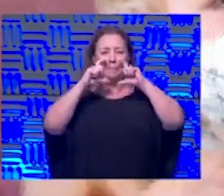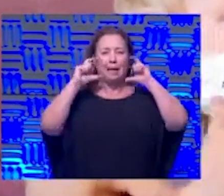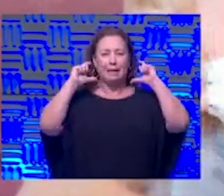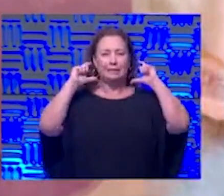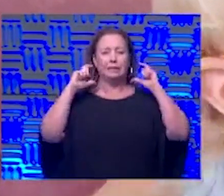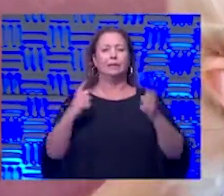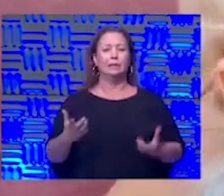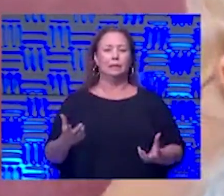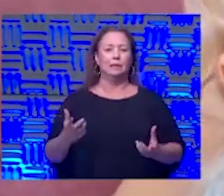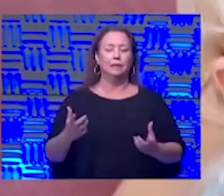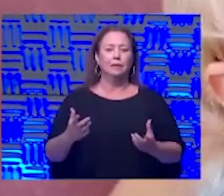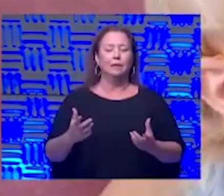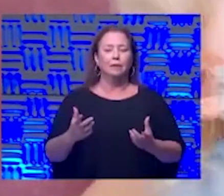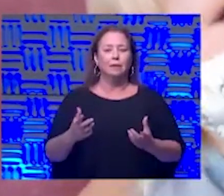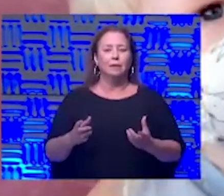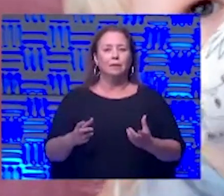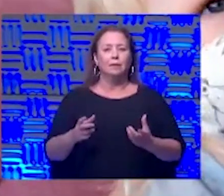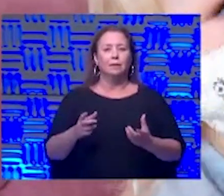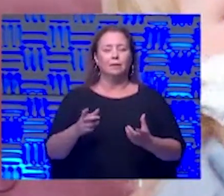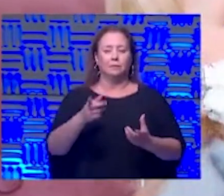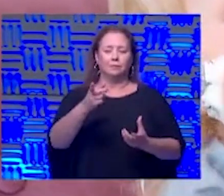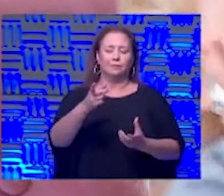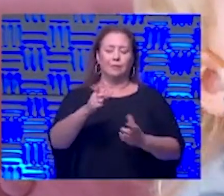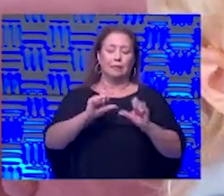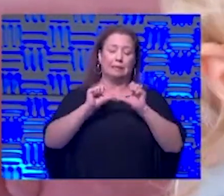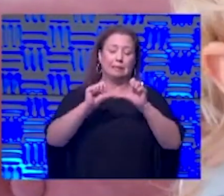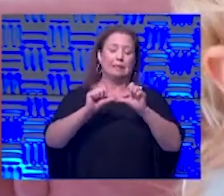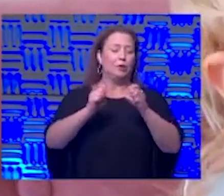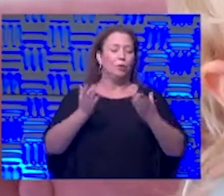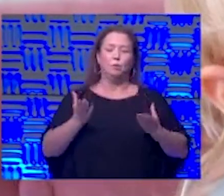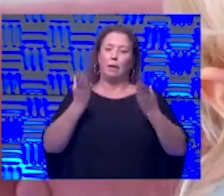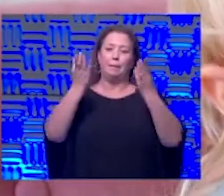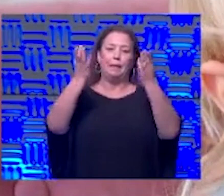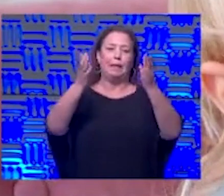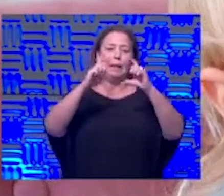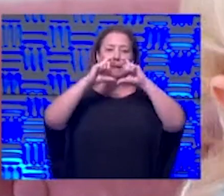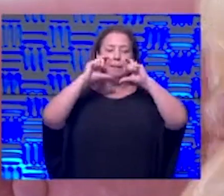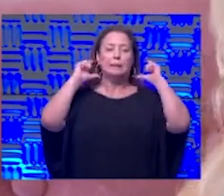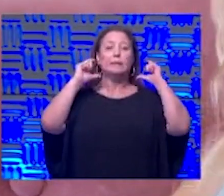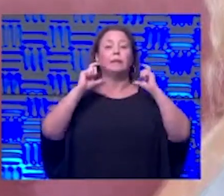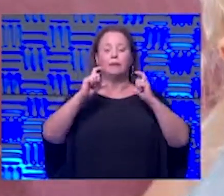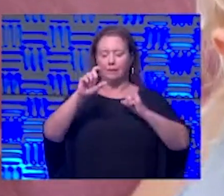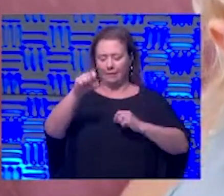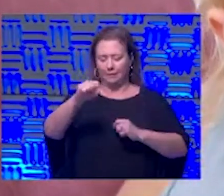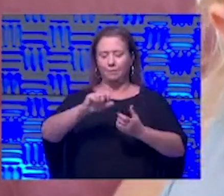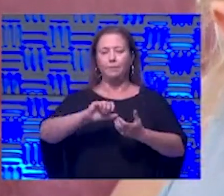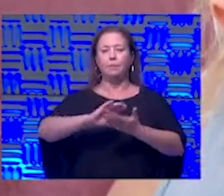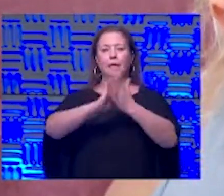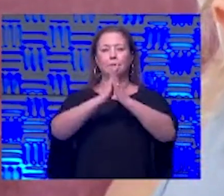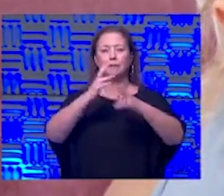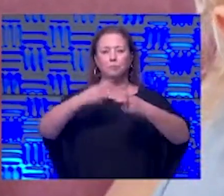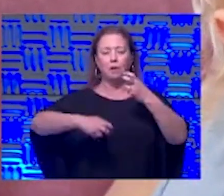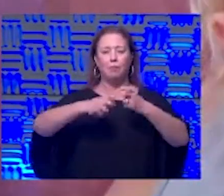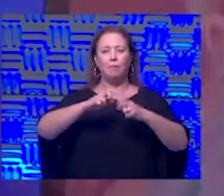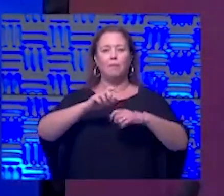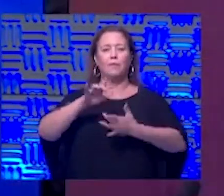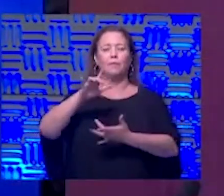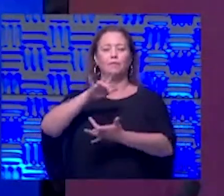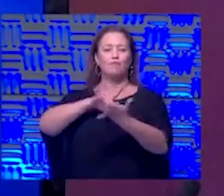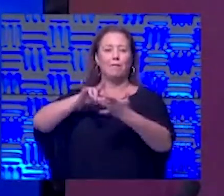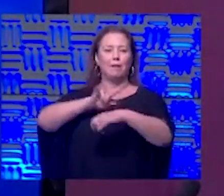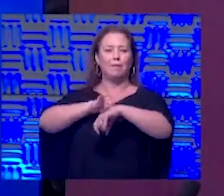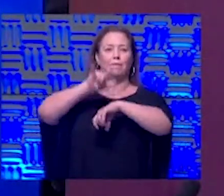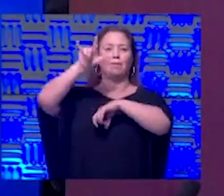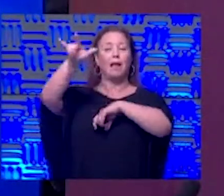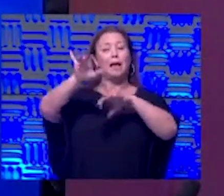them is going to be the ongoing recommendation. It does become a problem if you're going to be talking about traveling, and it's something